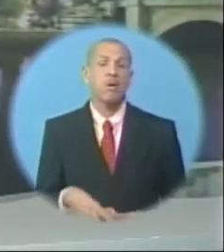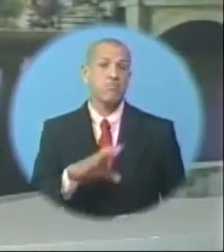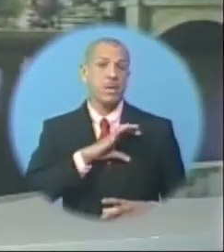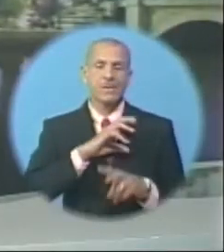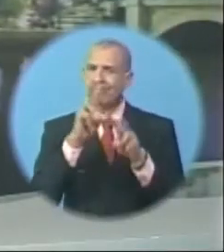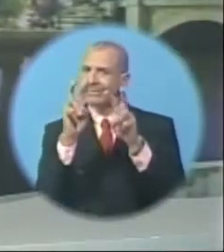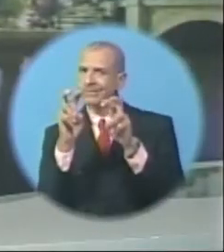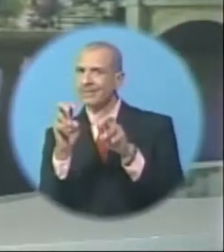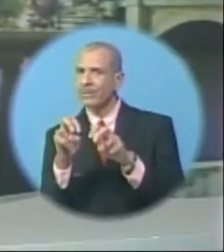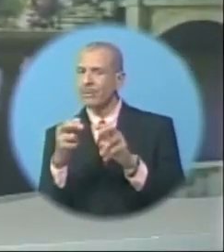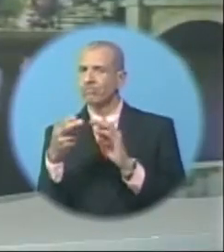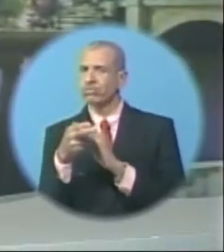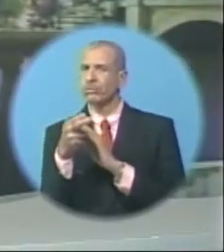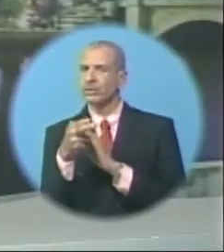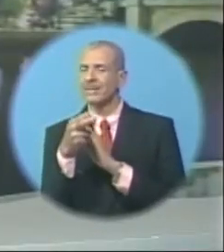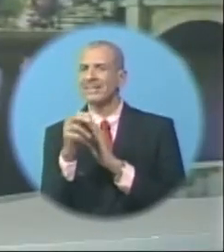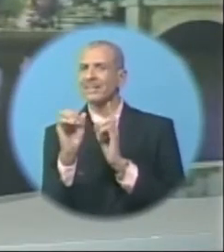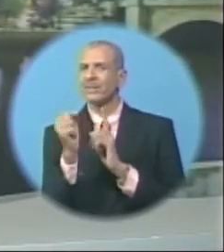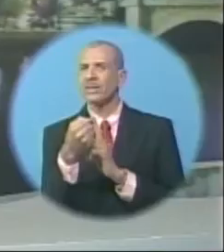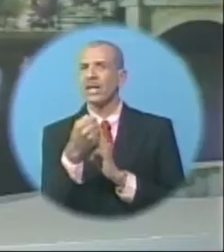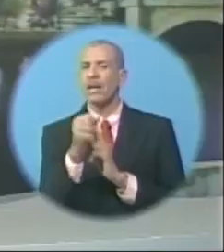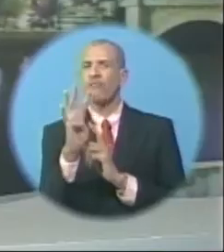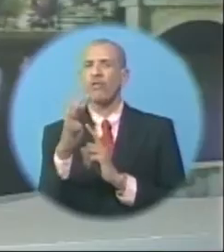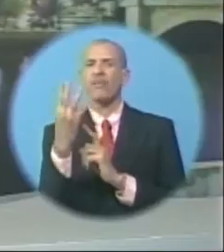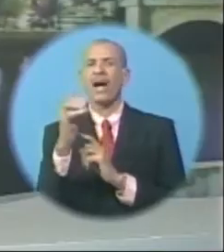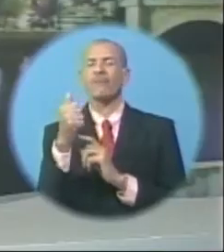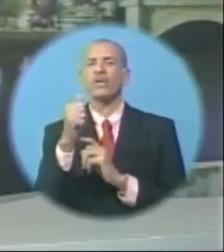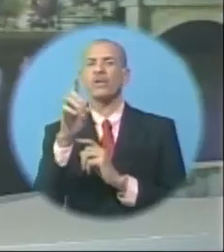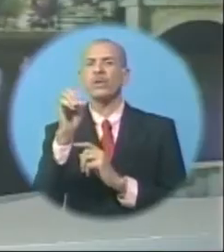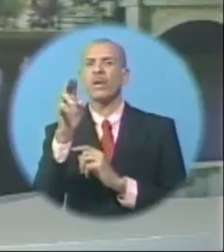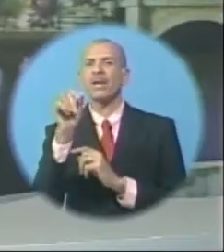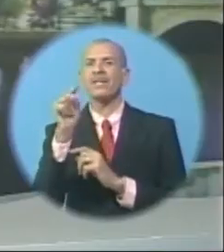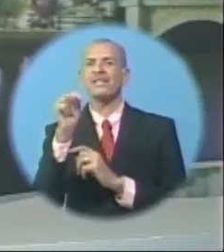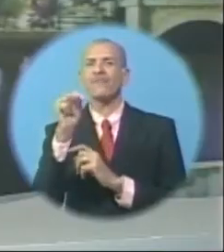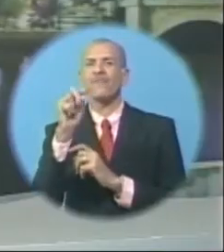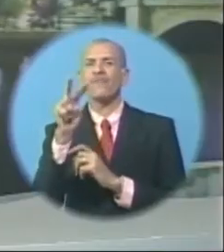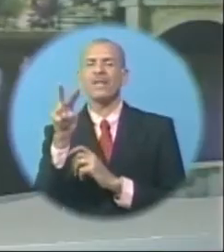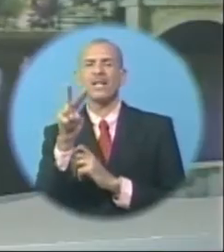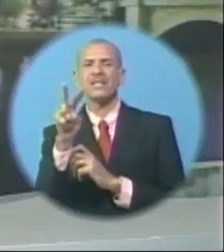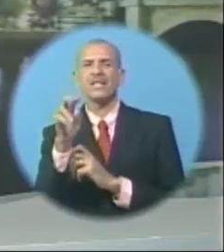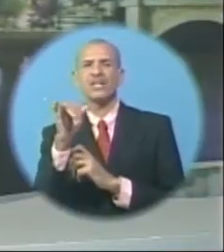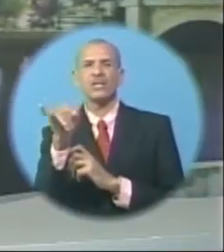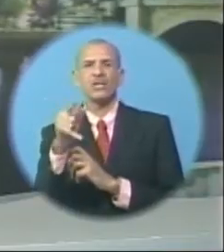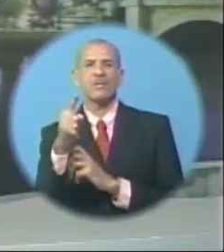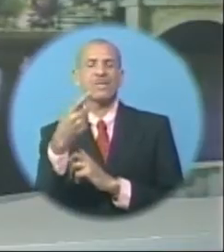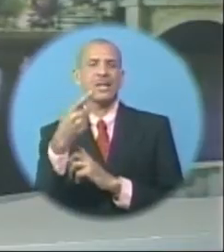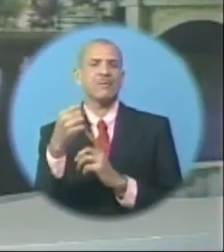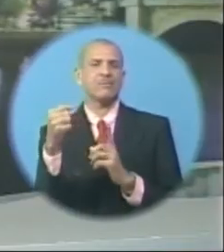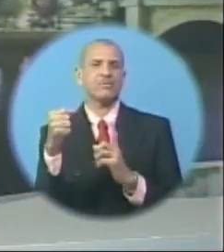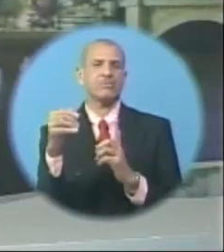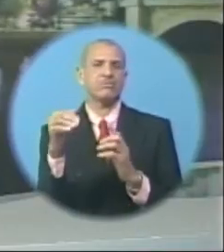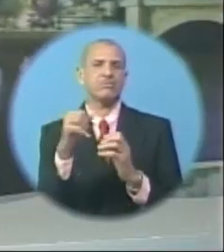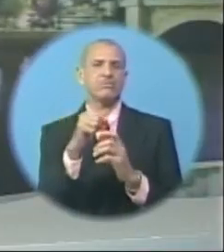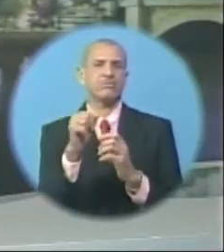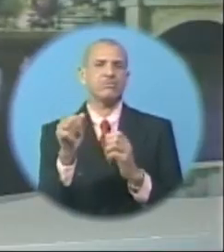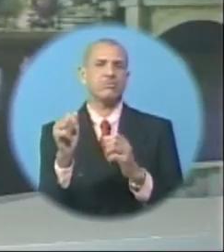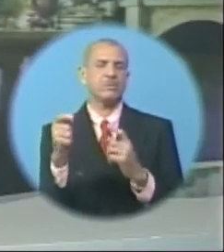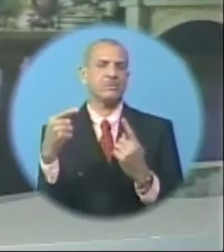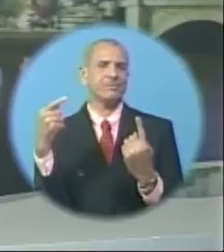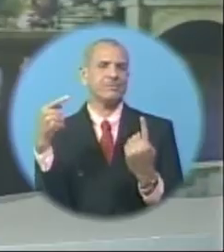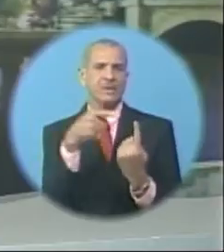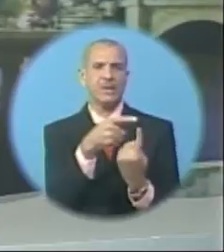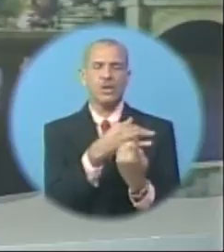Police are probing a shooting incident at 4th Avenue, Durance Village, St. James, which resulted in minor damage to a small